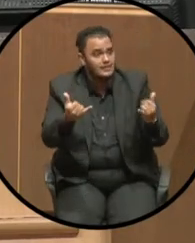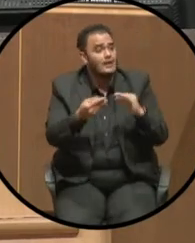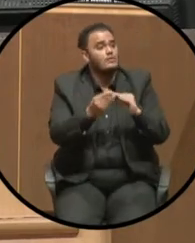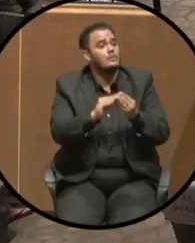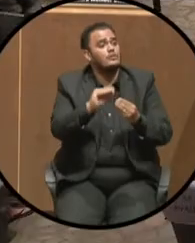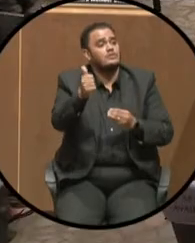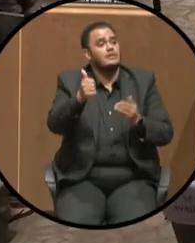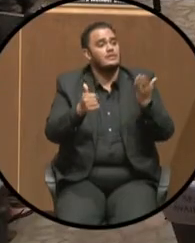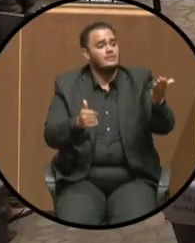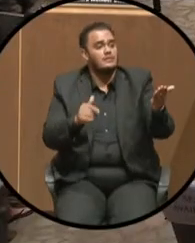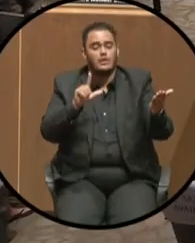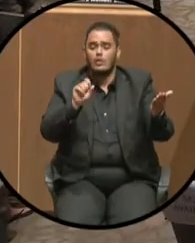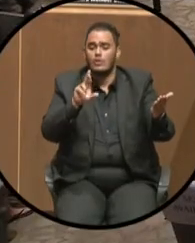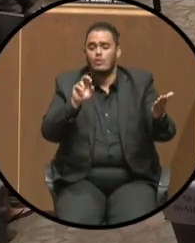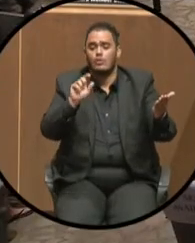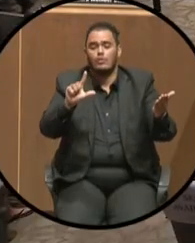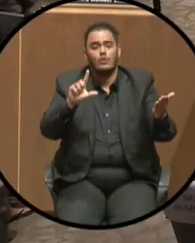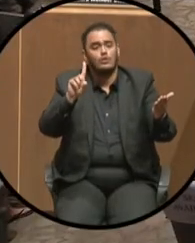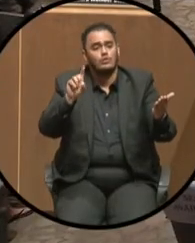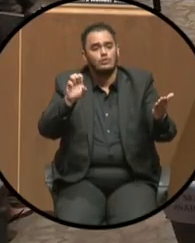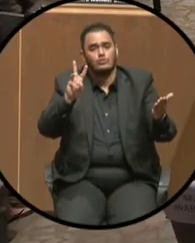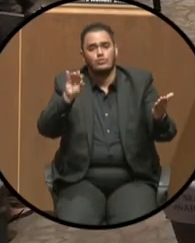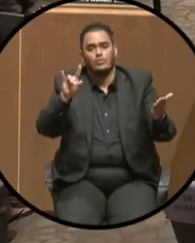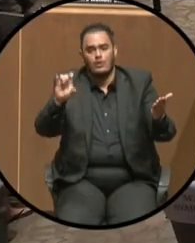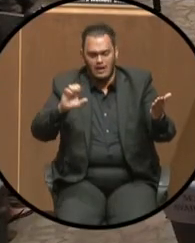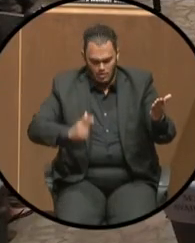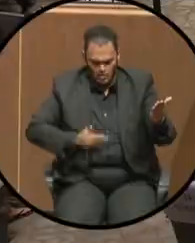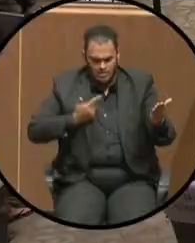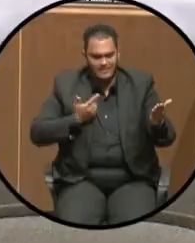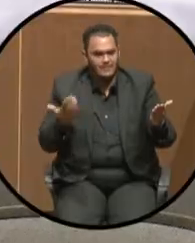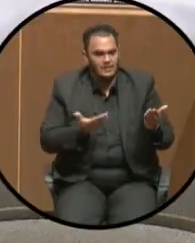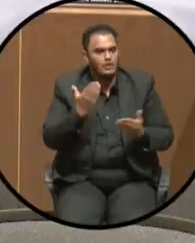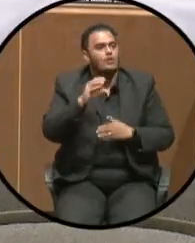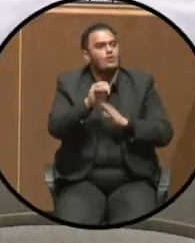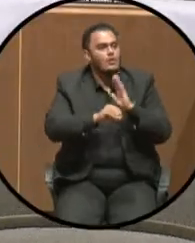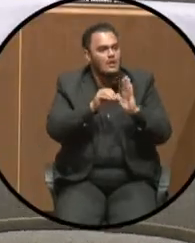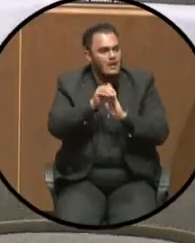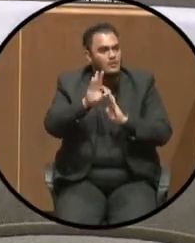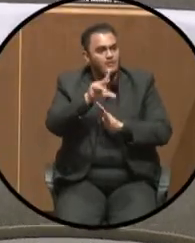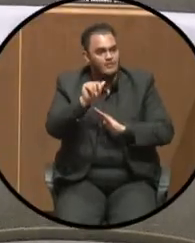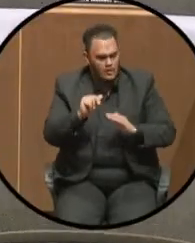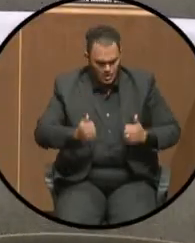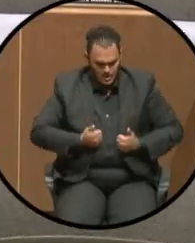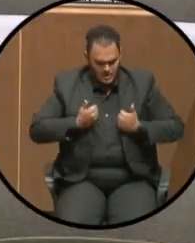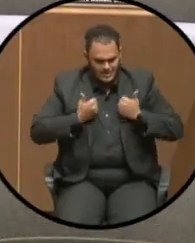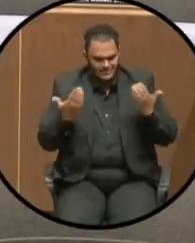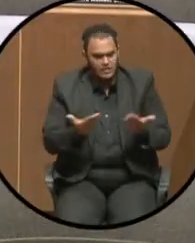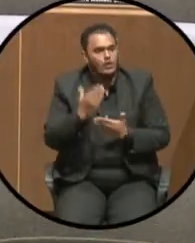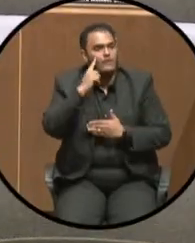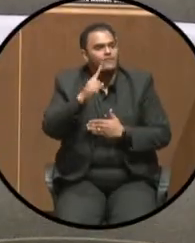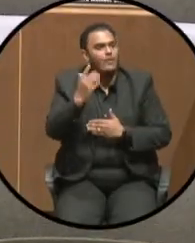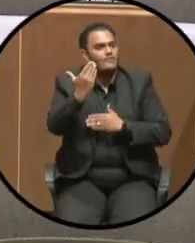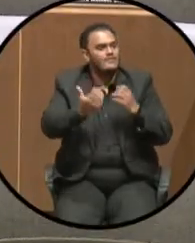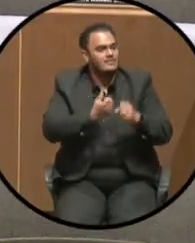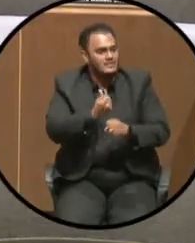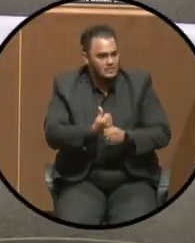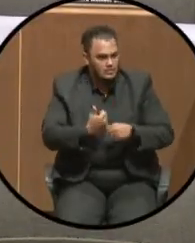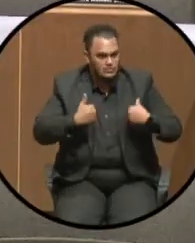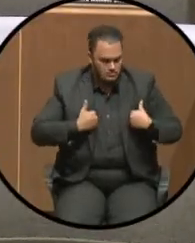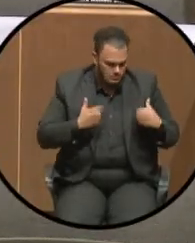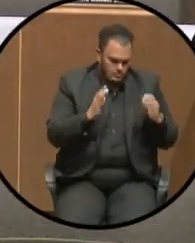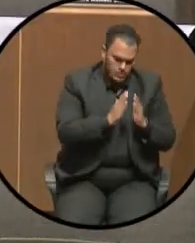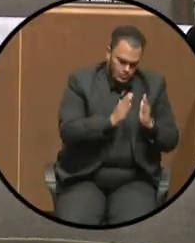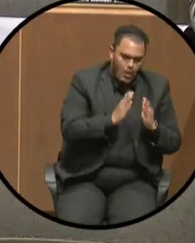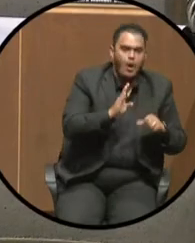Hi, my name is Laurel DeWild. I live in Orlando, Florida, and I'm a 15-year resident here. I'm a parent and a small business owner, as well